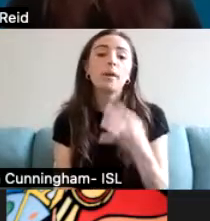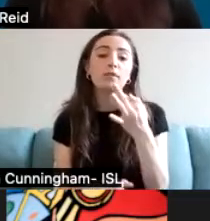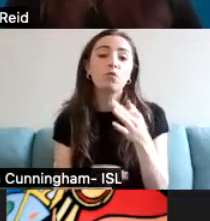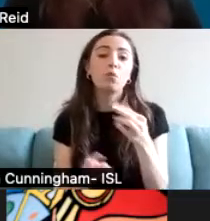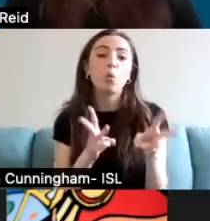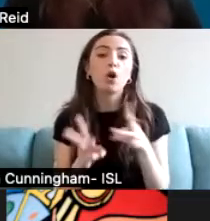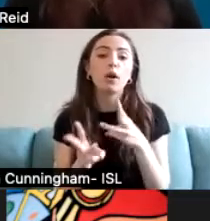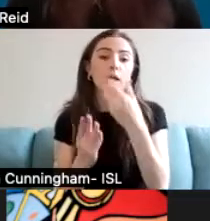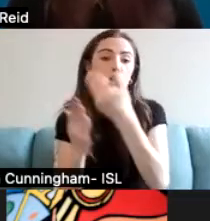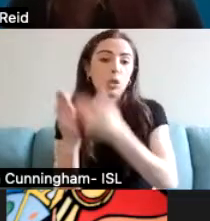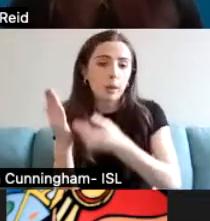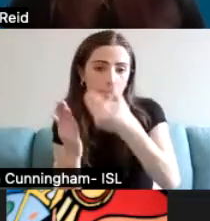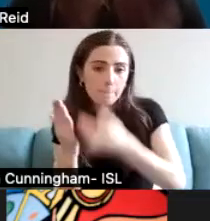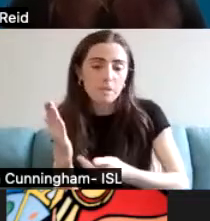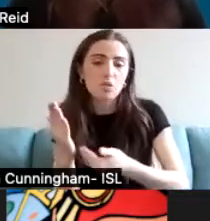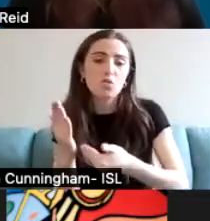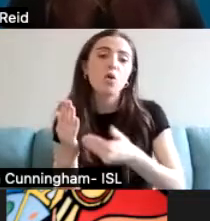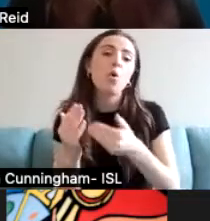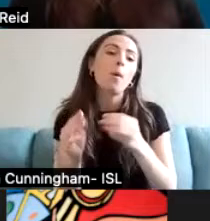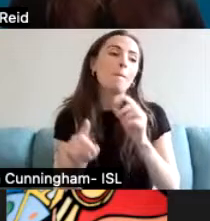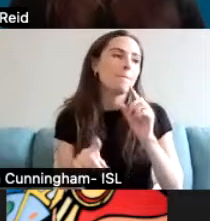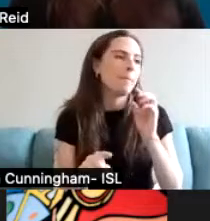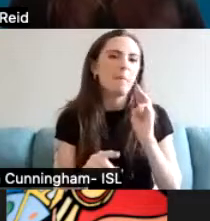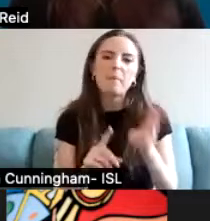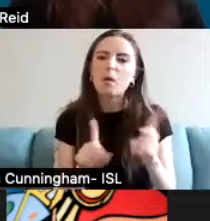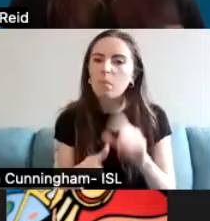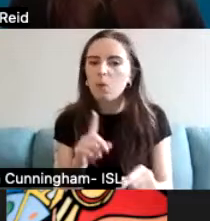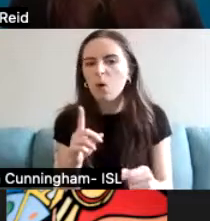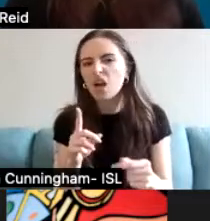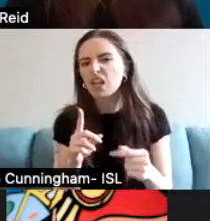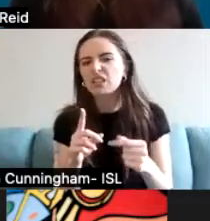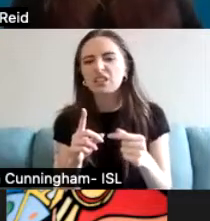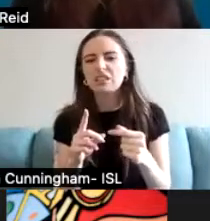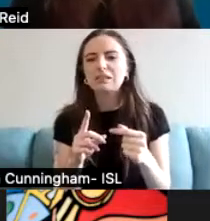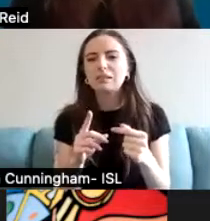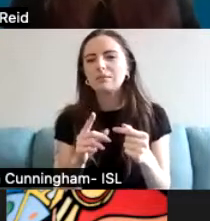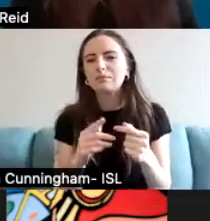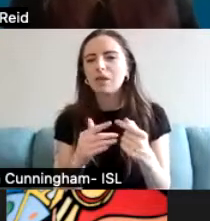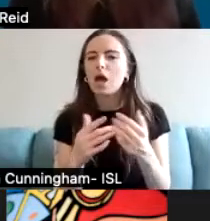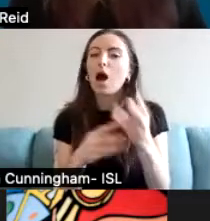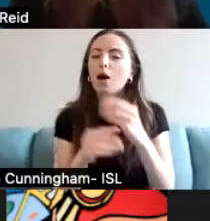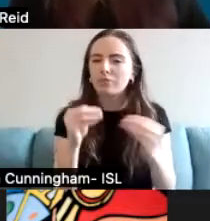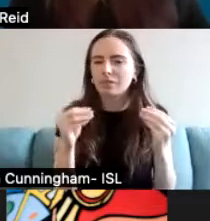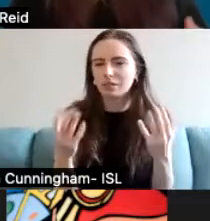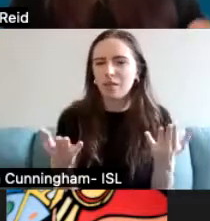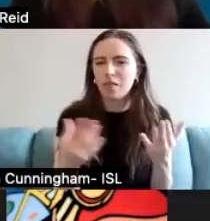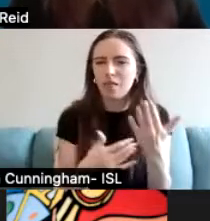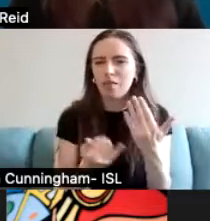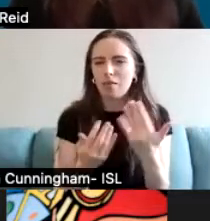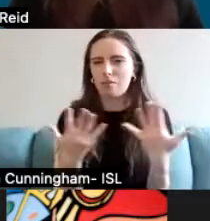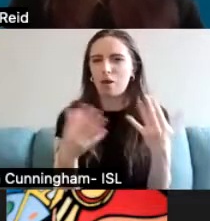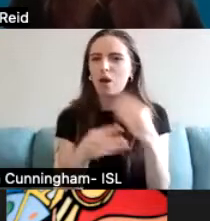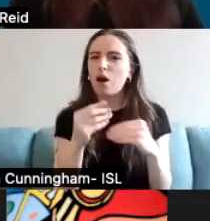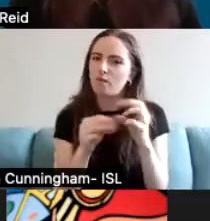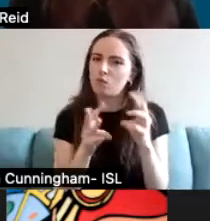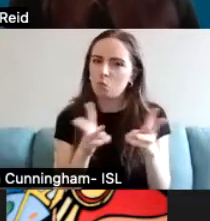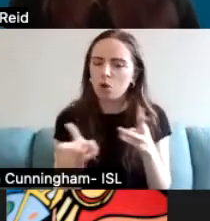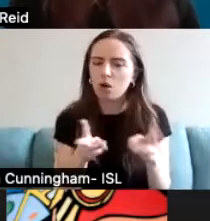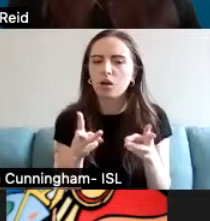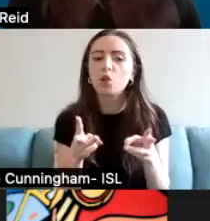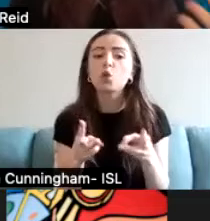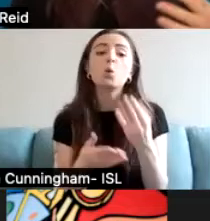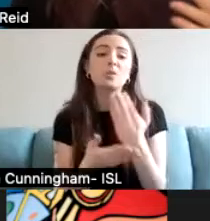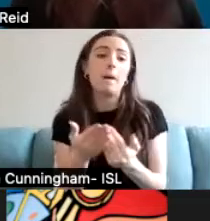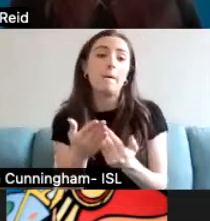or presentation-based things like PowerPoint, I think within the sort of the Office applications. So some of these seem like very